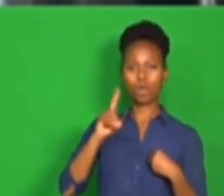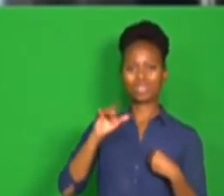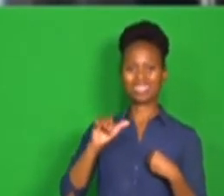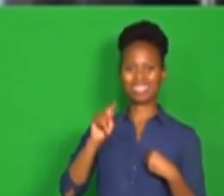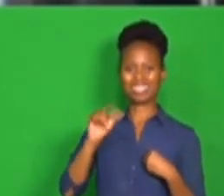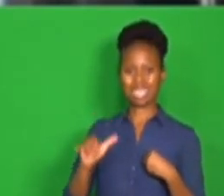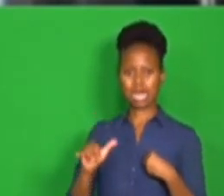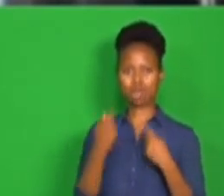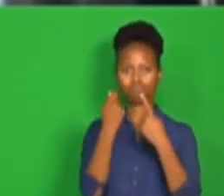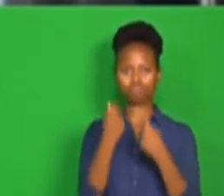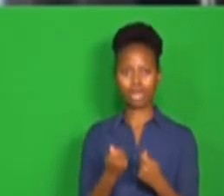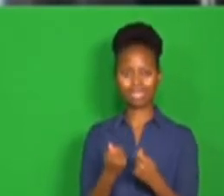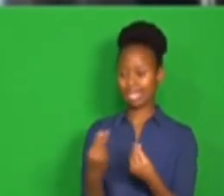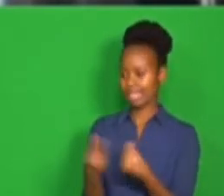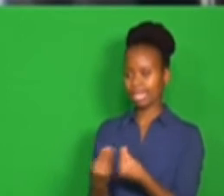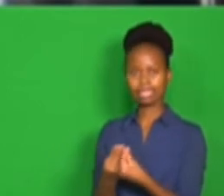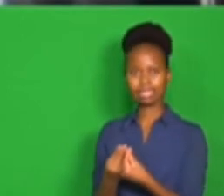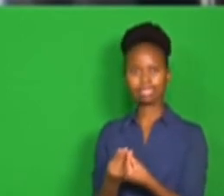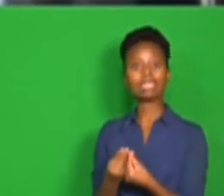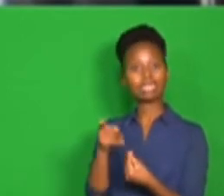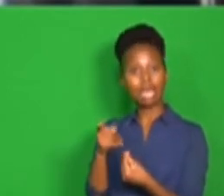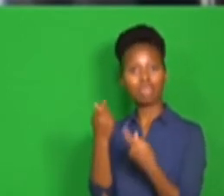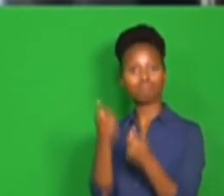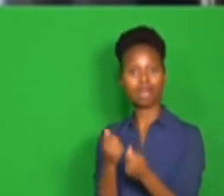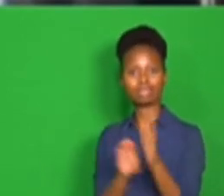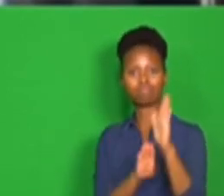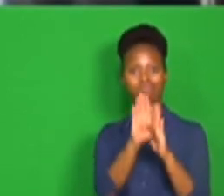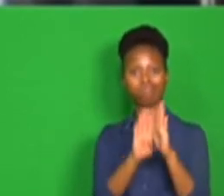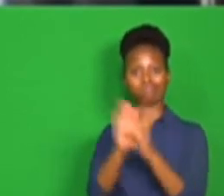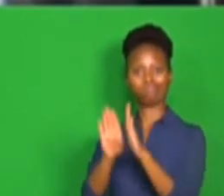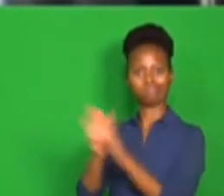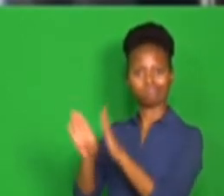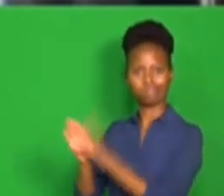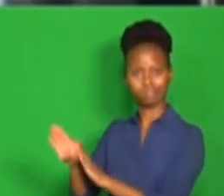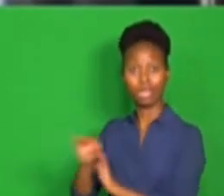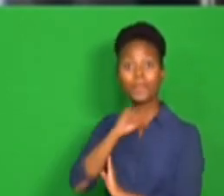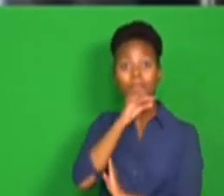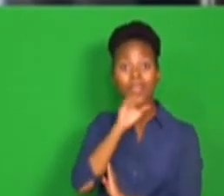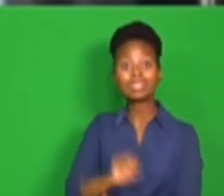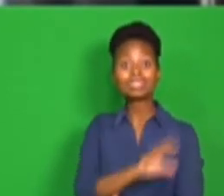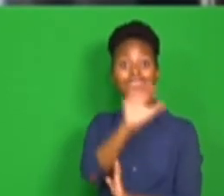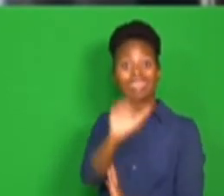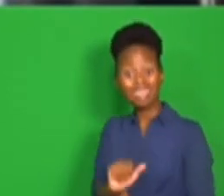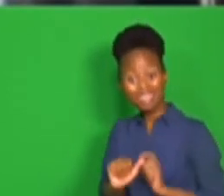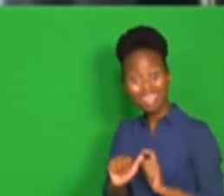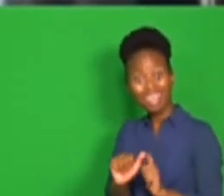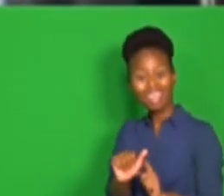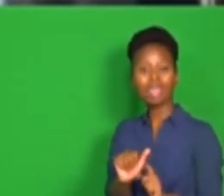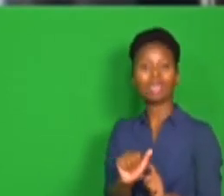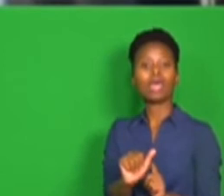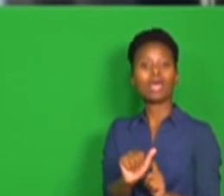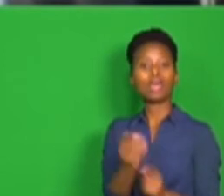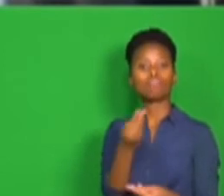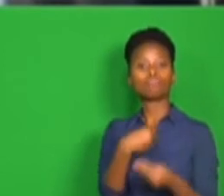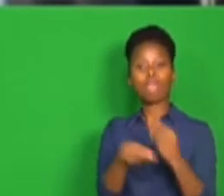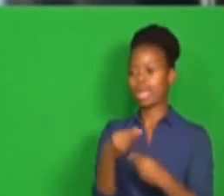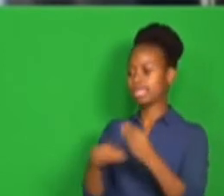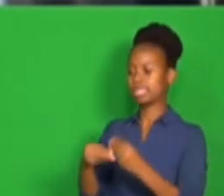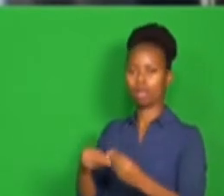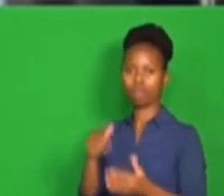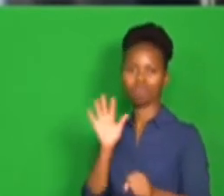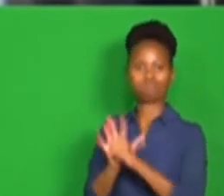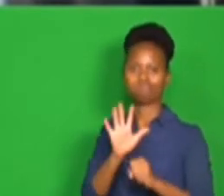price cycle has actually resulted in South Africa having a positive terms of trade shock.